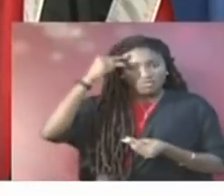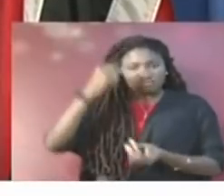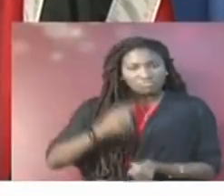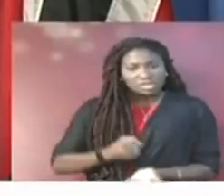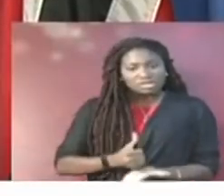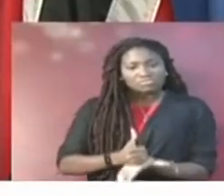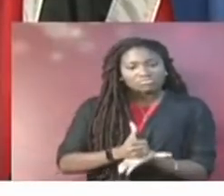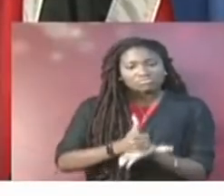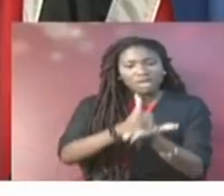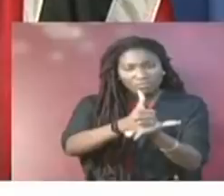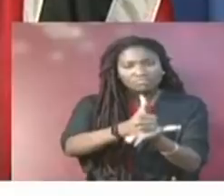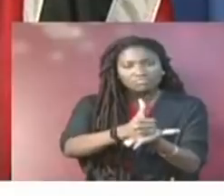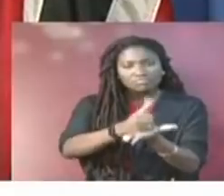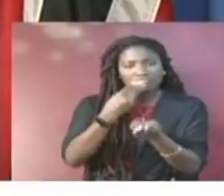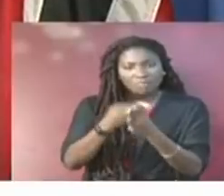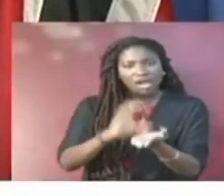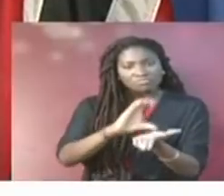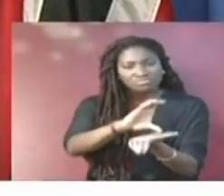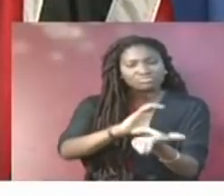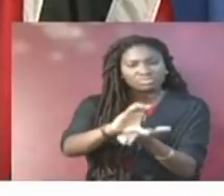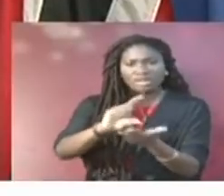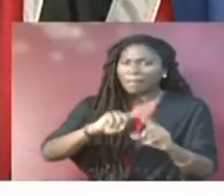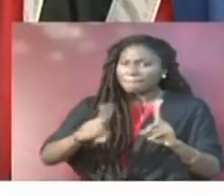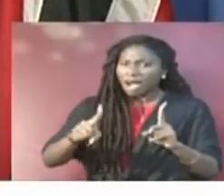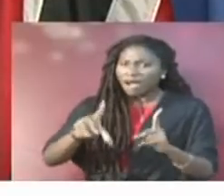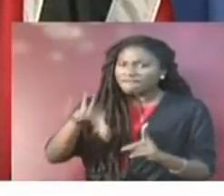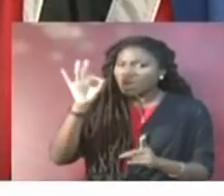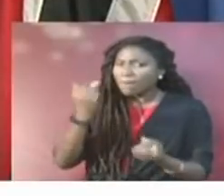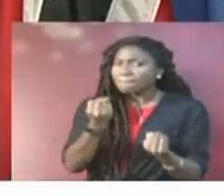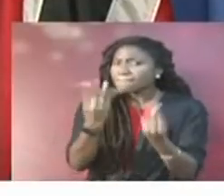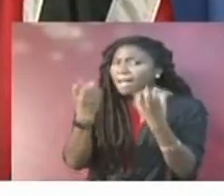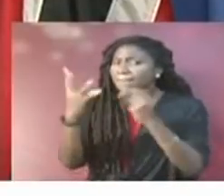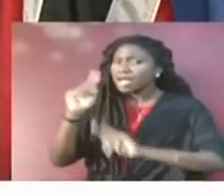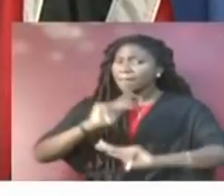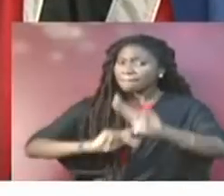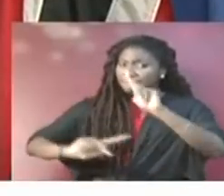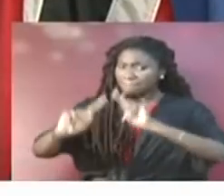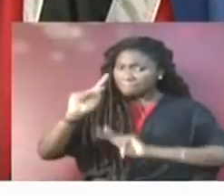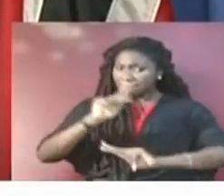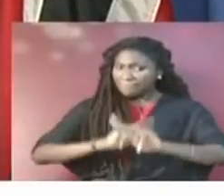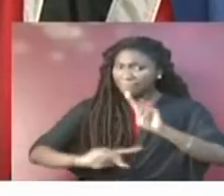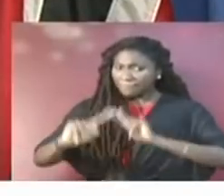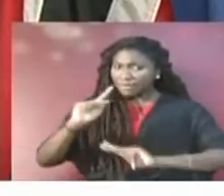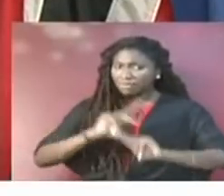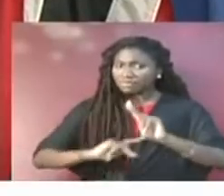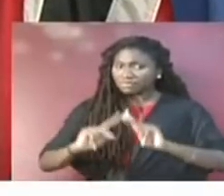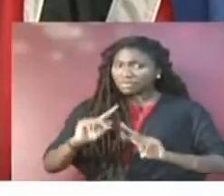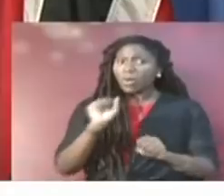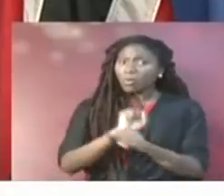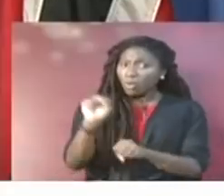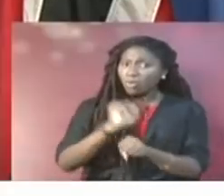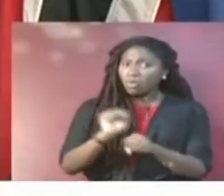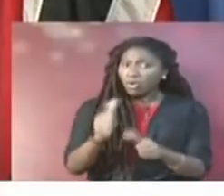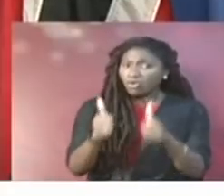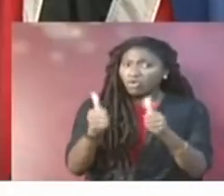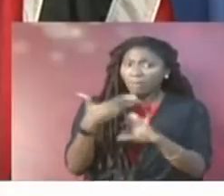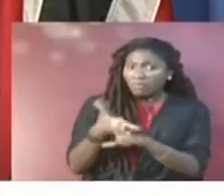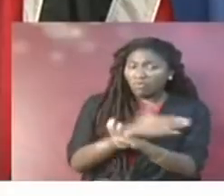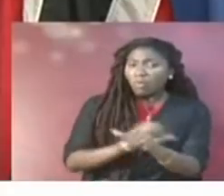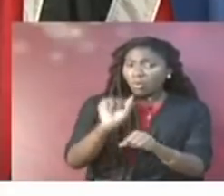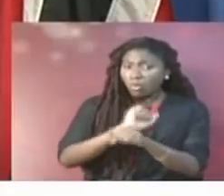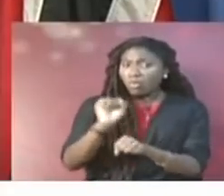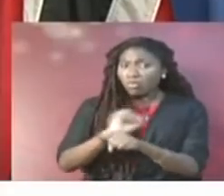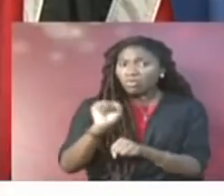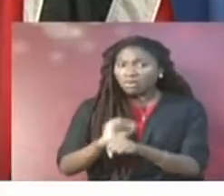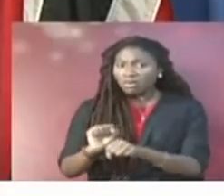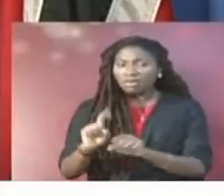a very large number of people were employed by employers who